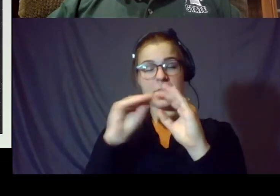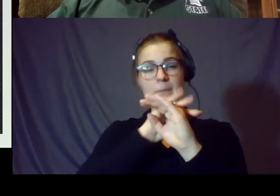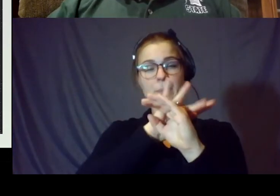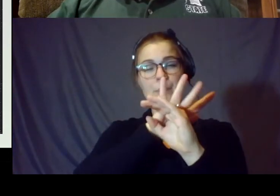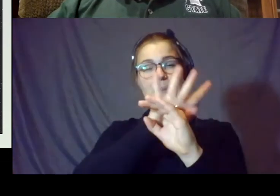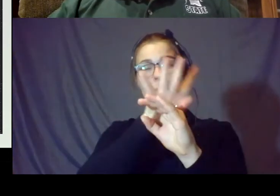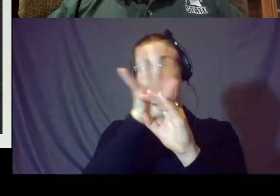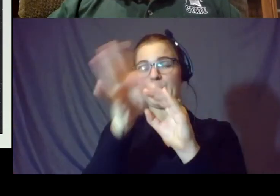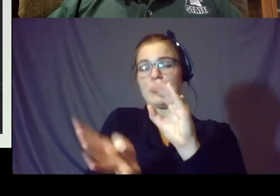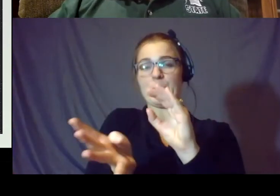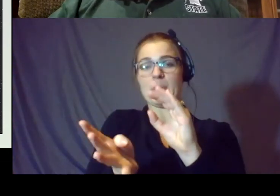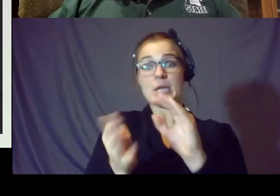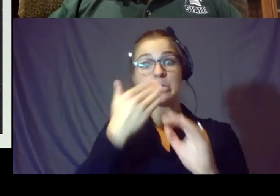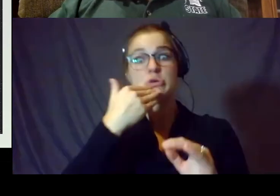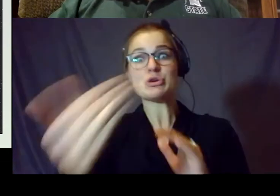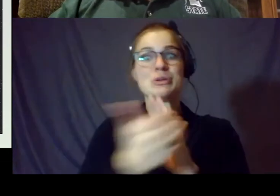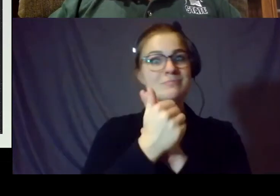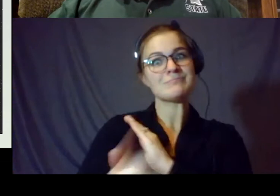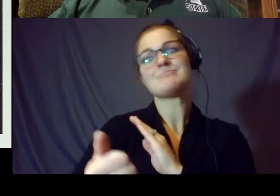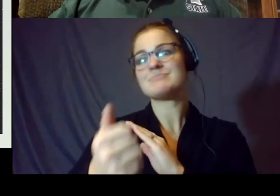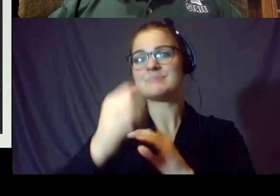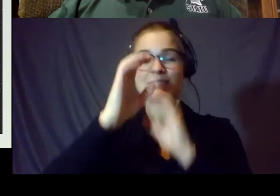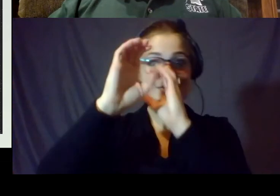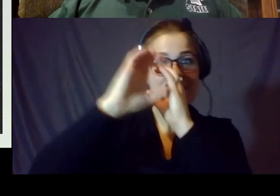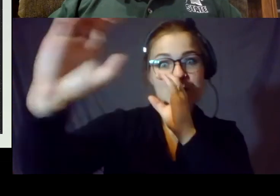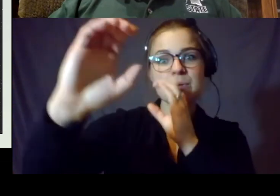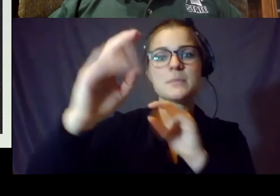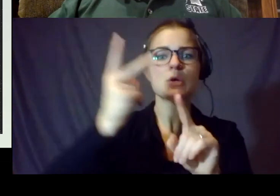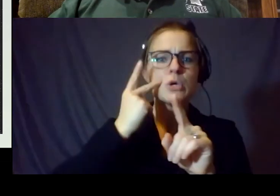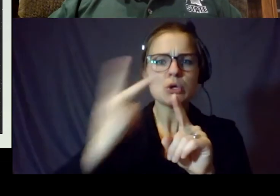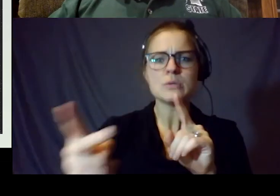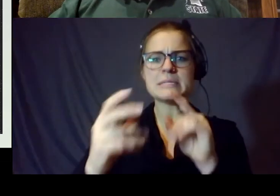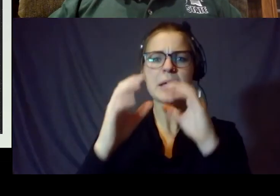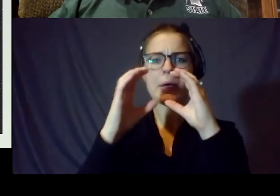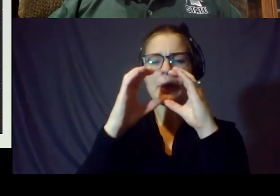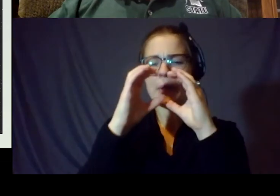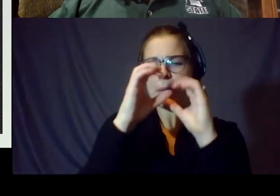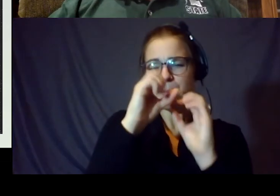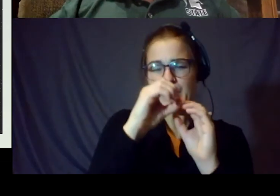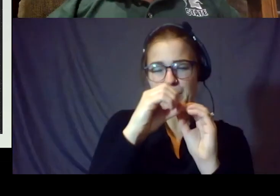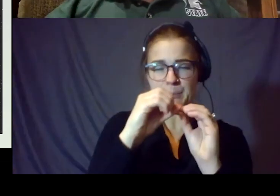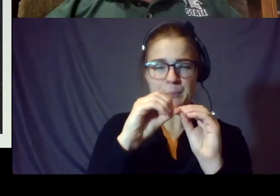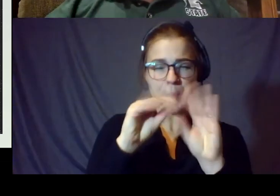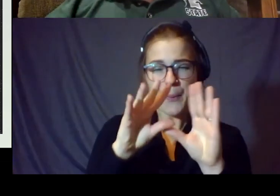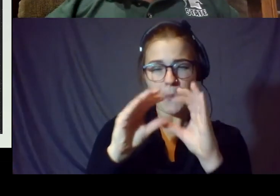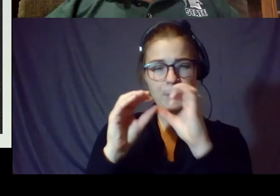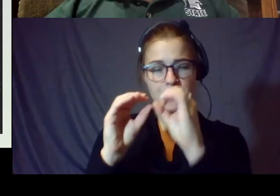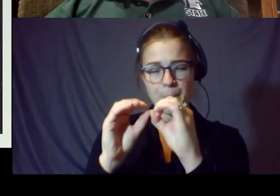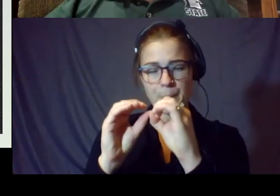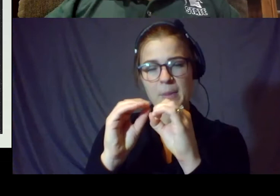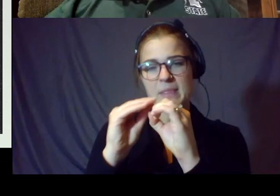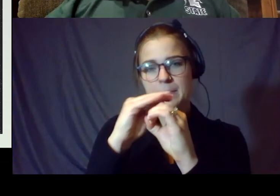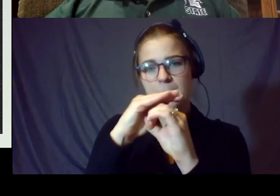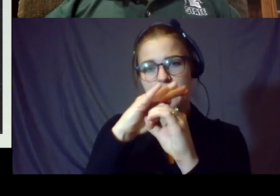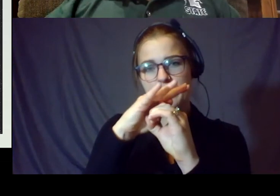better telescope like this one, or well, a good photo, you can see that there's dark lanes. There's a kind of a spiral structure, this like a